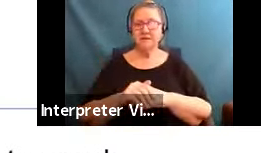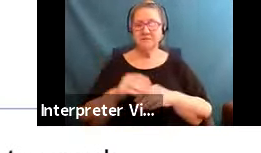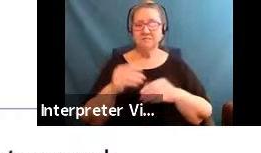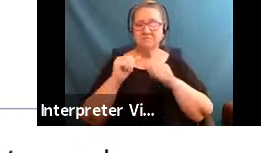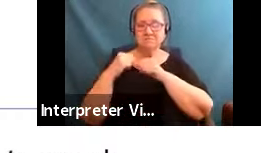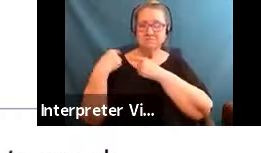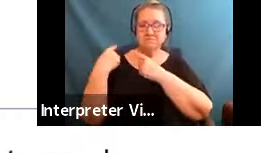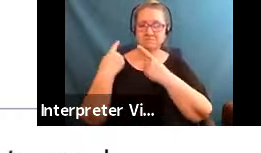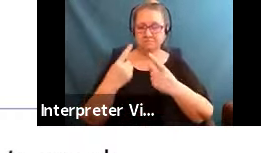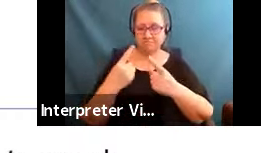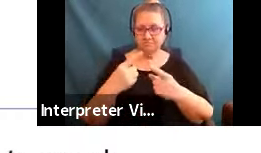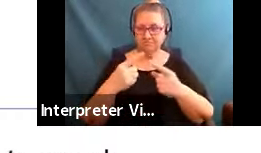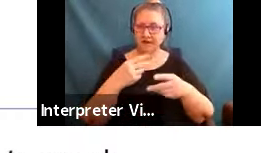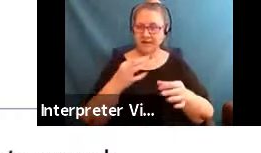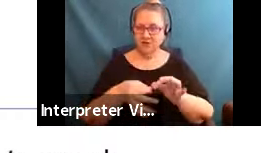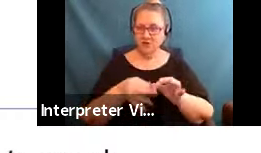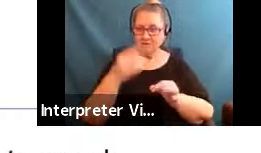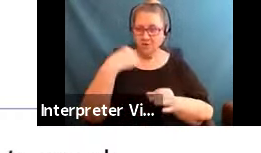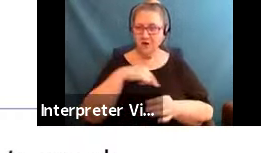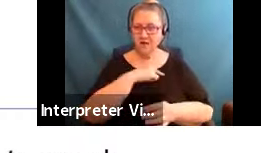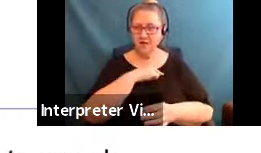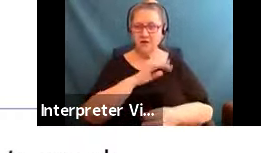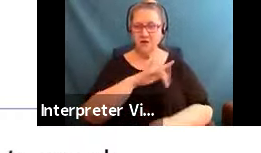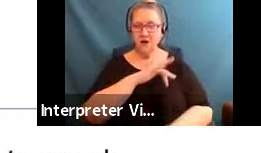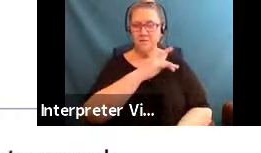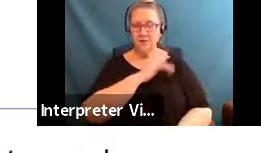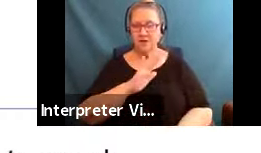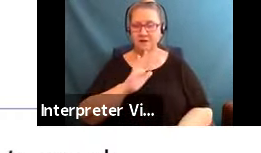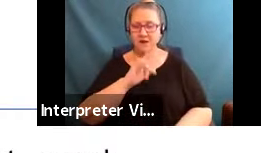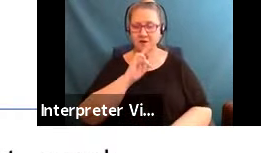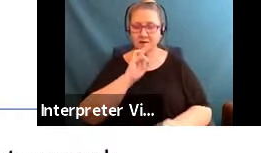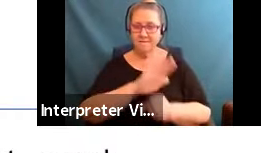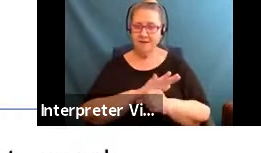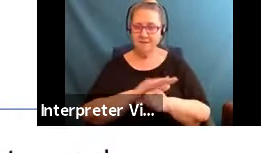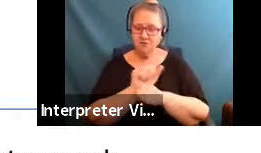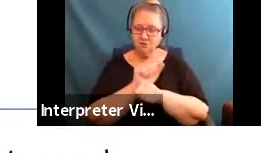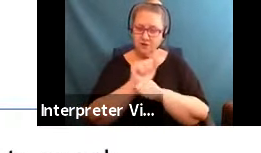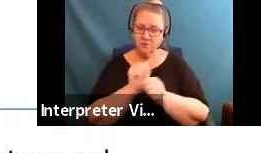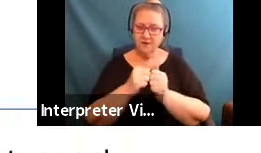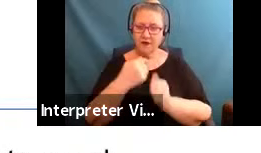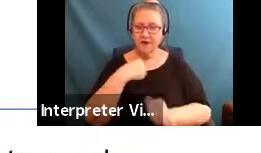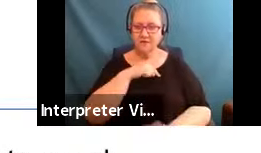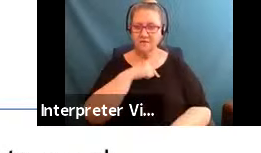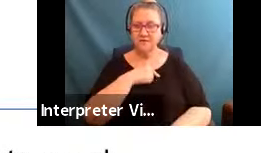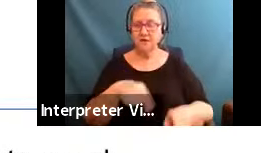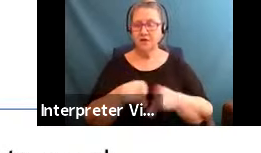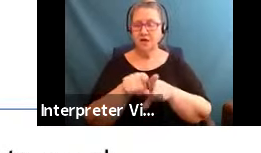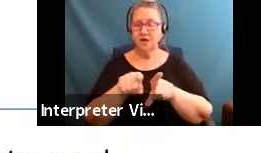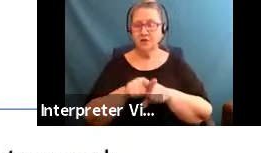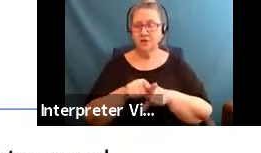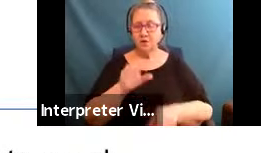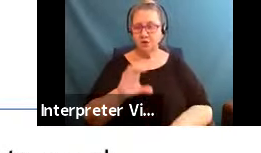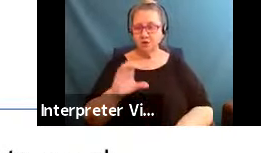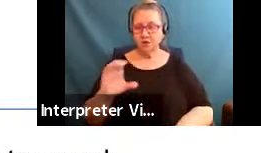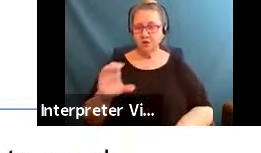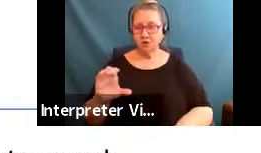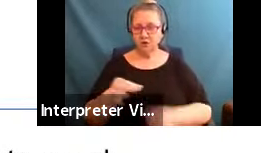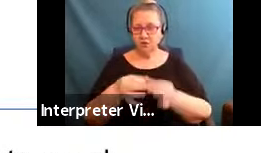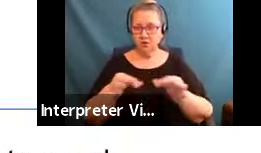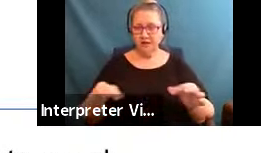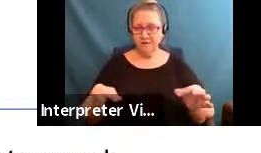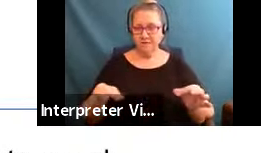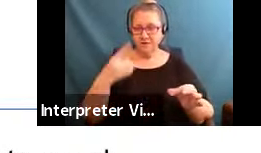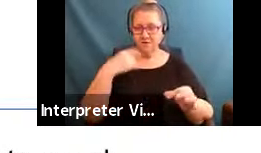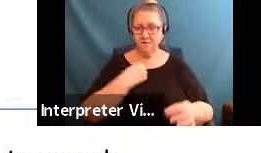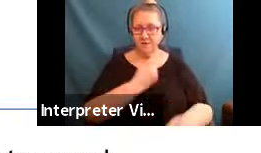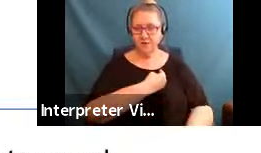the beginning, and we really appreciate their commitment to working with us. We also have closed captioning for members,